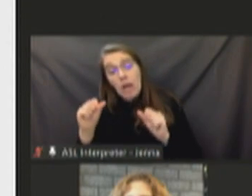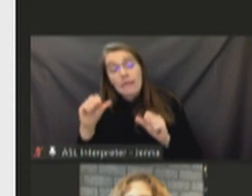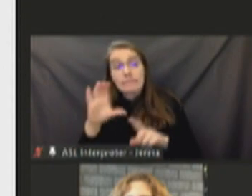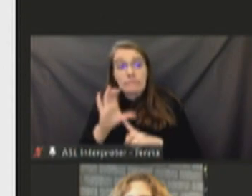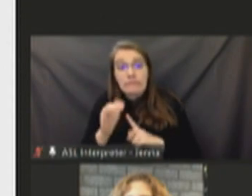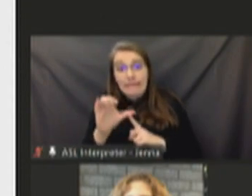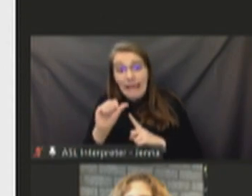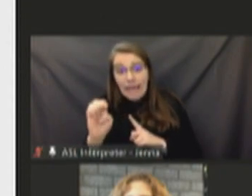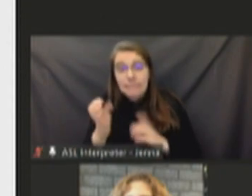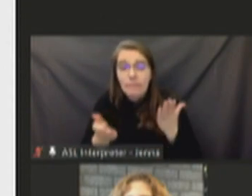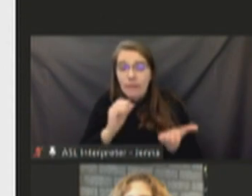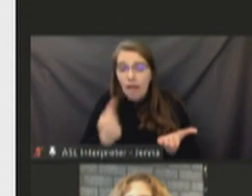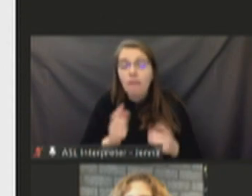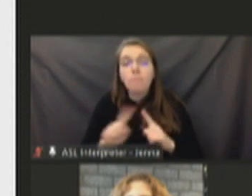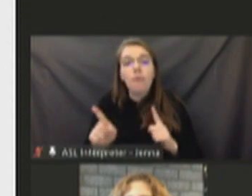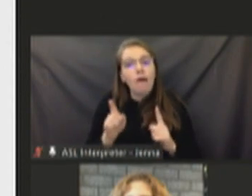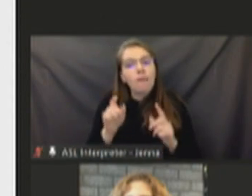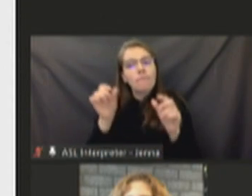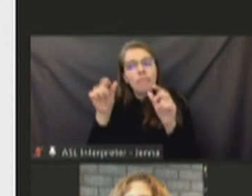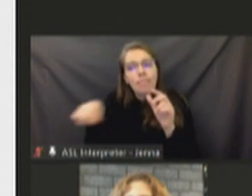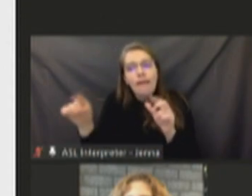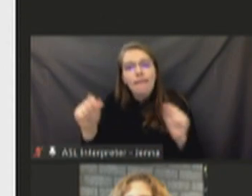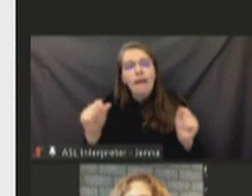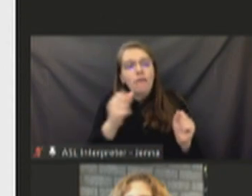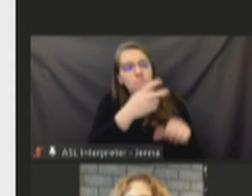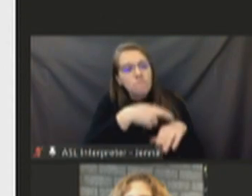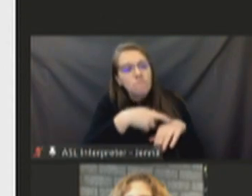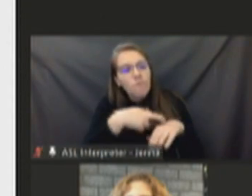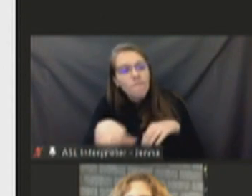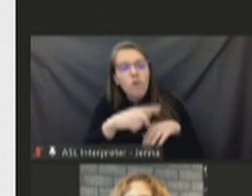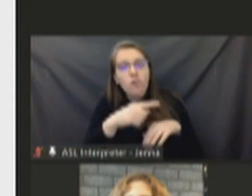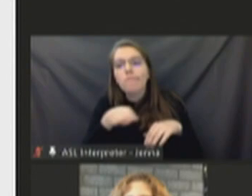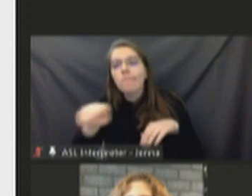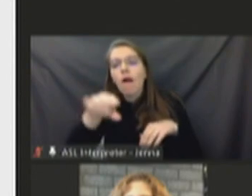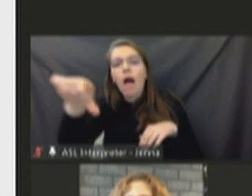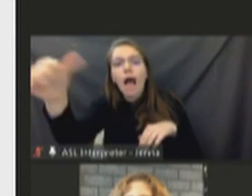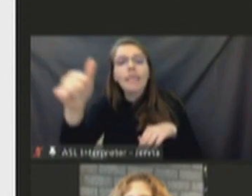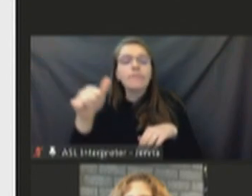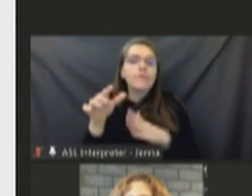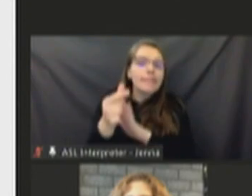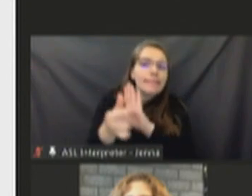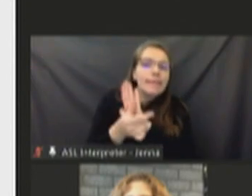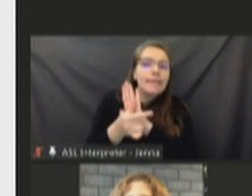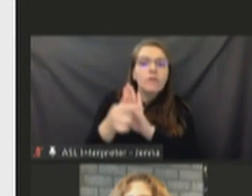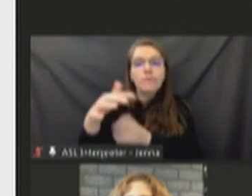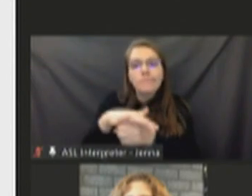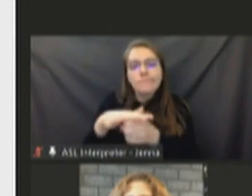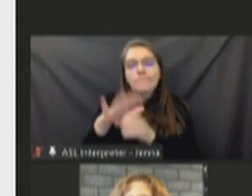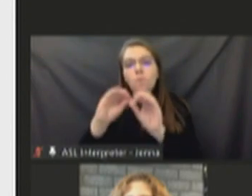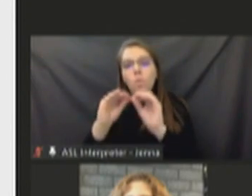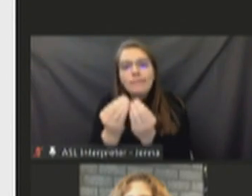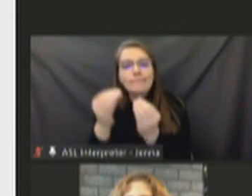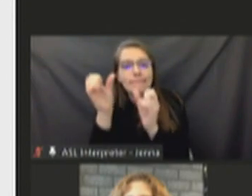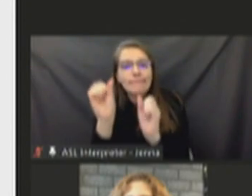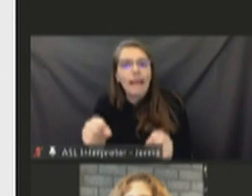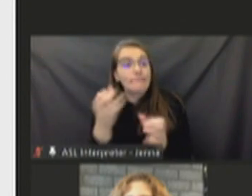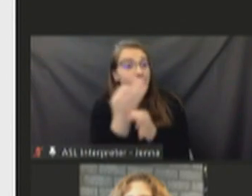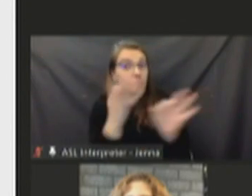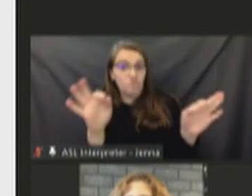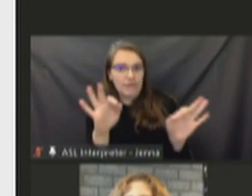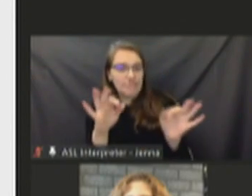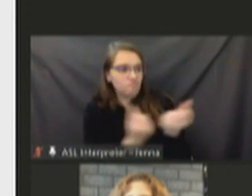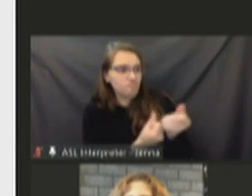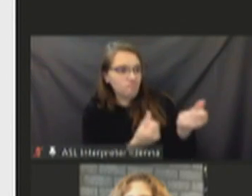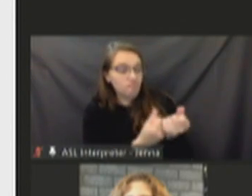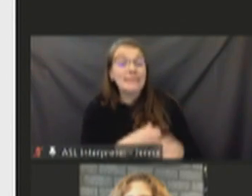referring people to legal organizations that could take on those cases potentially at pro bono rates. And should people really need a private lawyer,